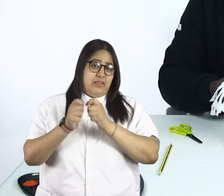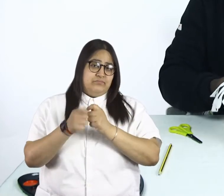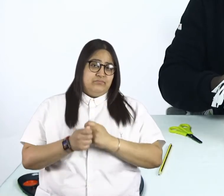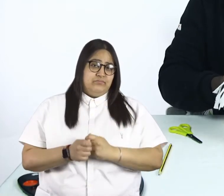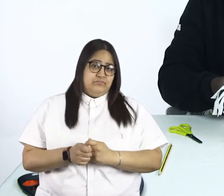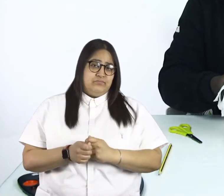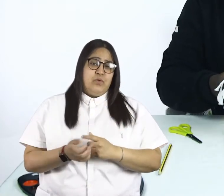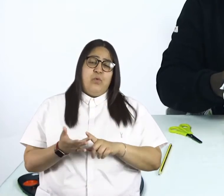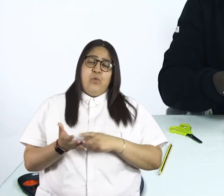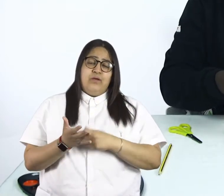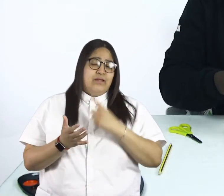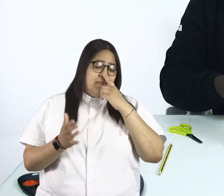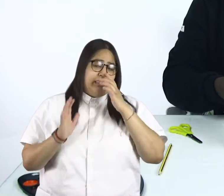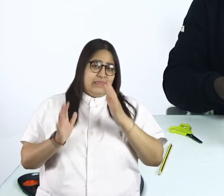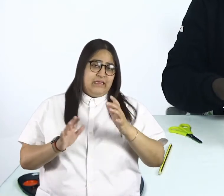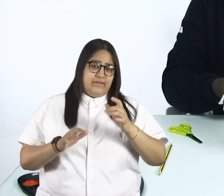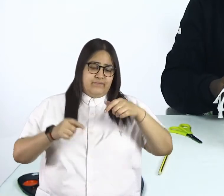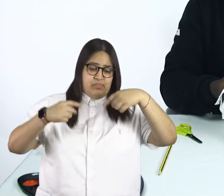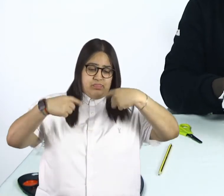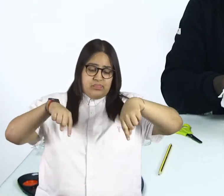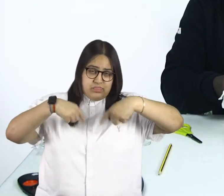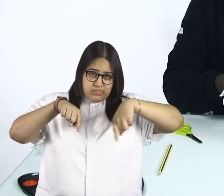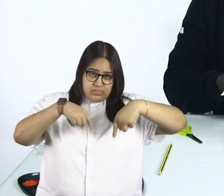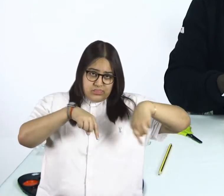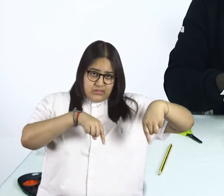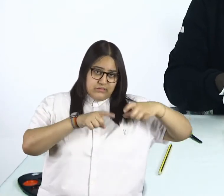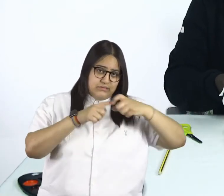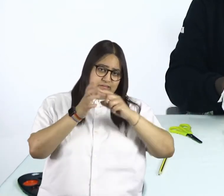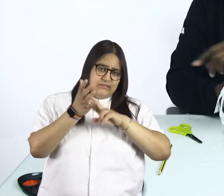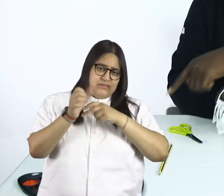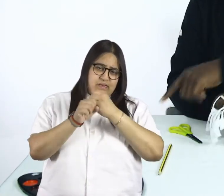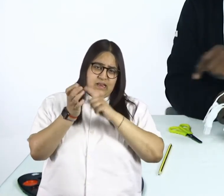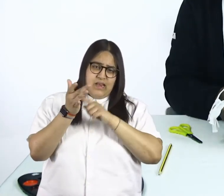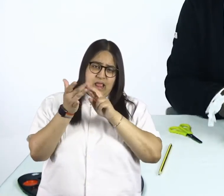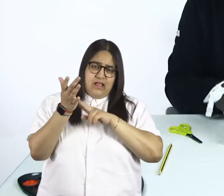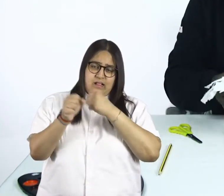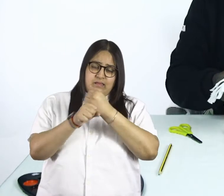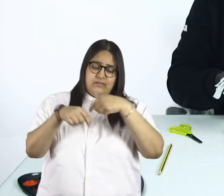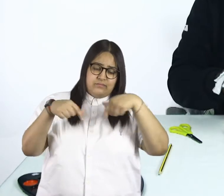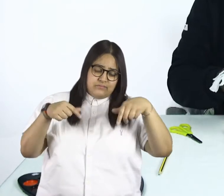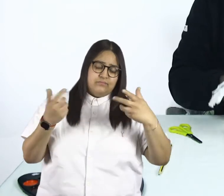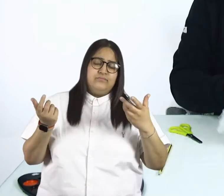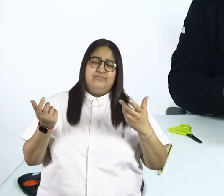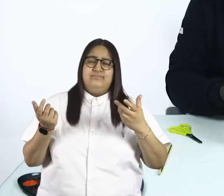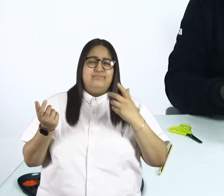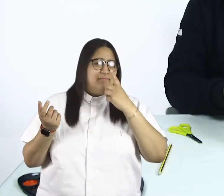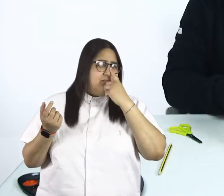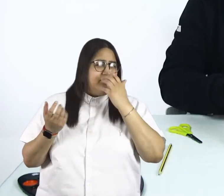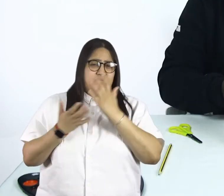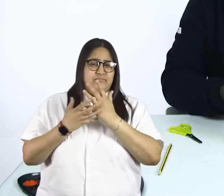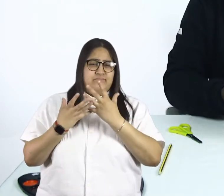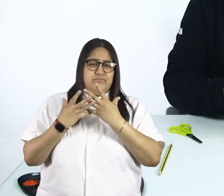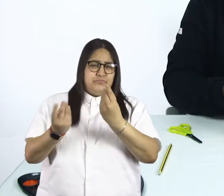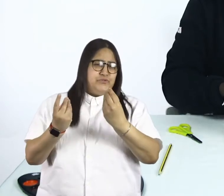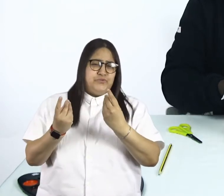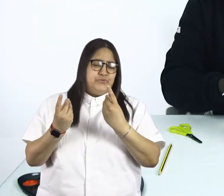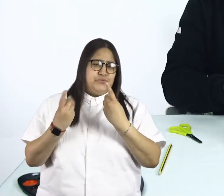them dangling down, or you can add some beads at the end or stick some sort of like foil piece at the end. It's totally up to you.